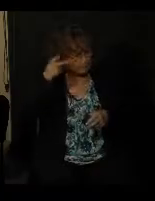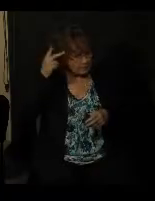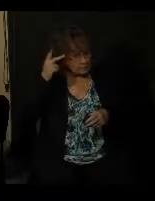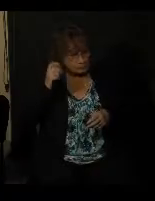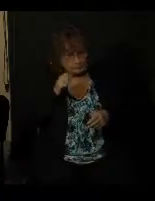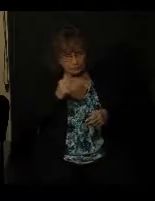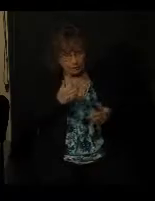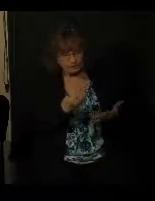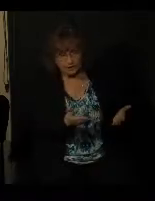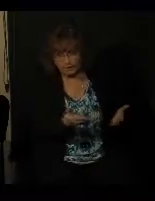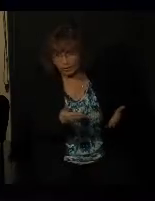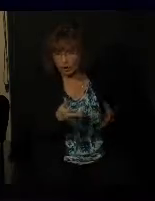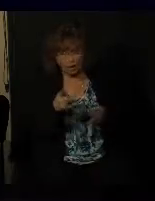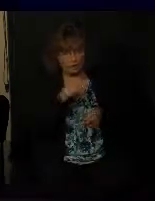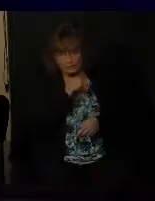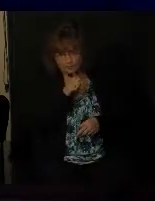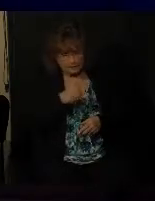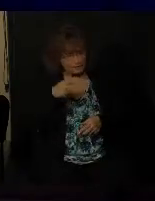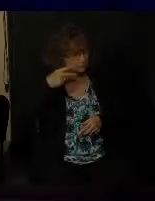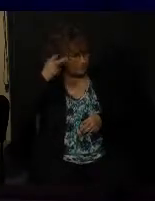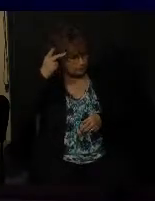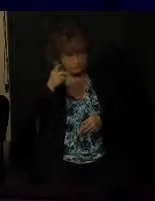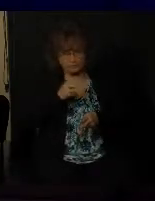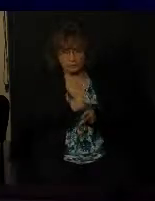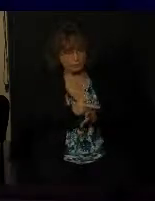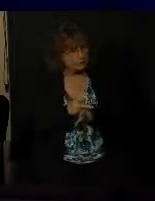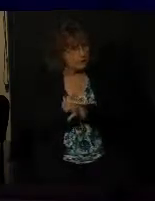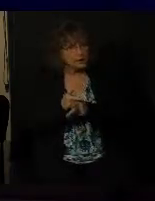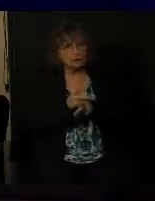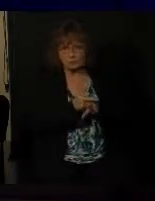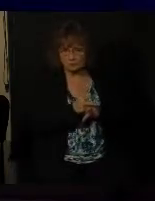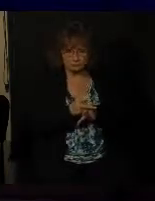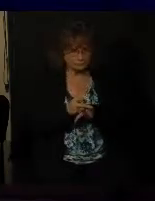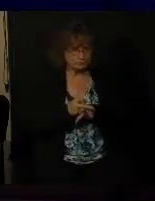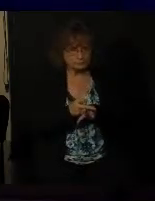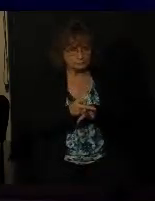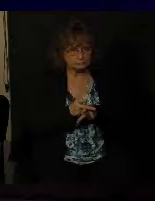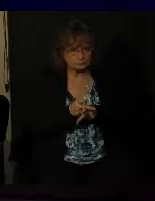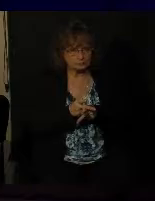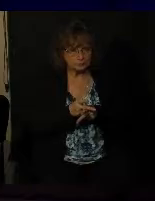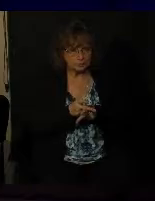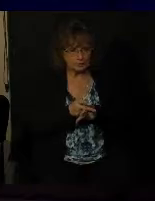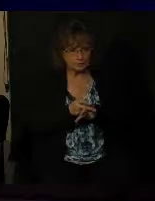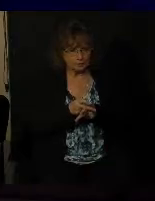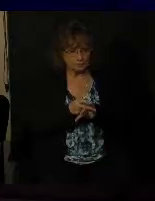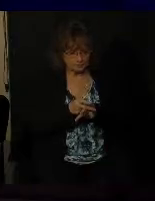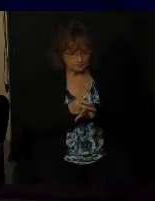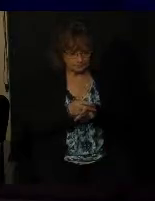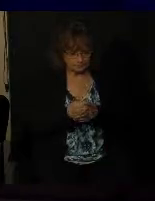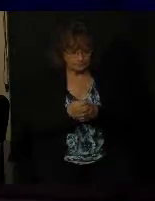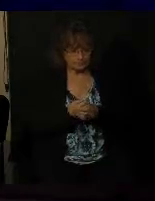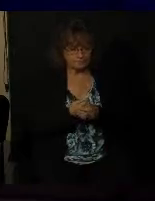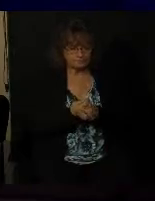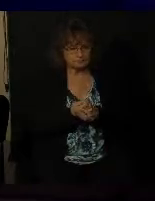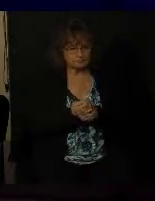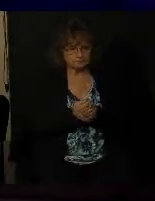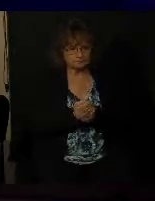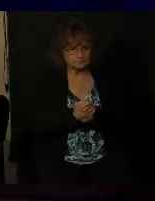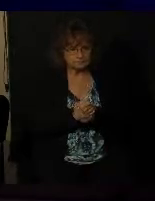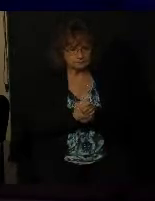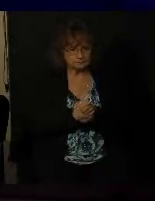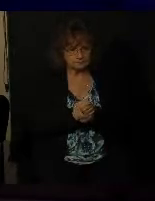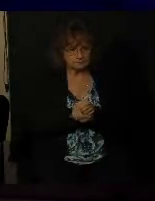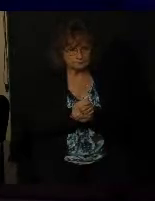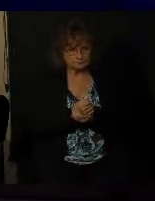It's not the government's job to put God back in our homes. It's us. It's us.